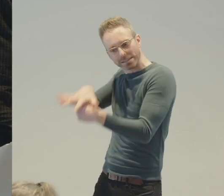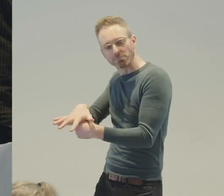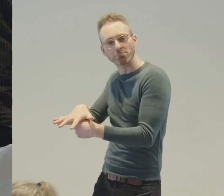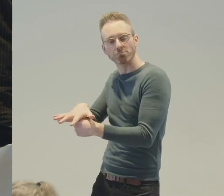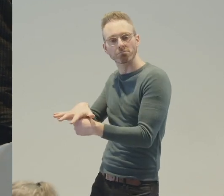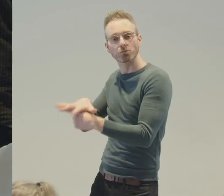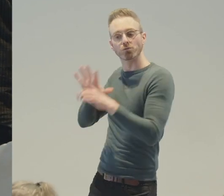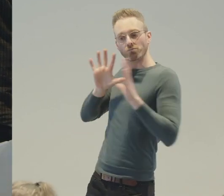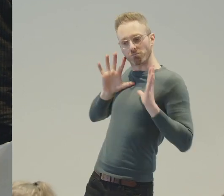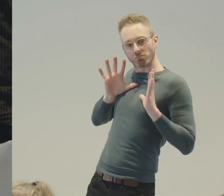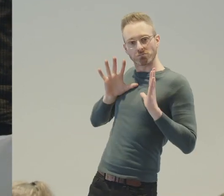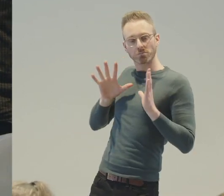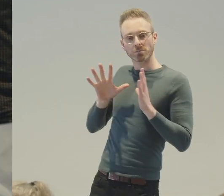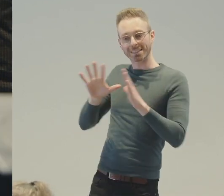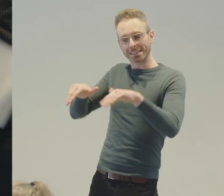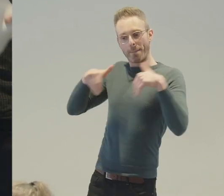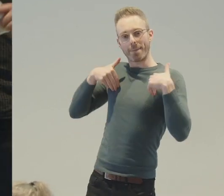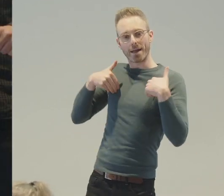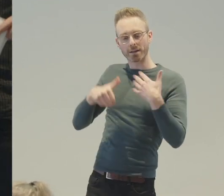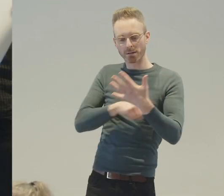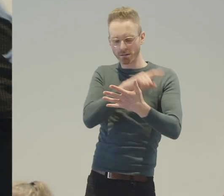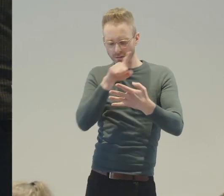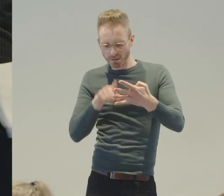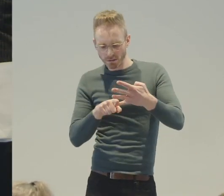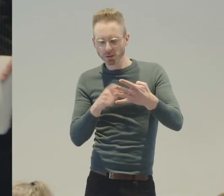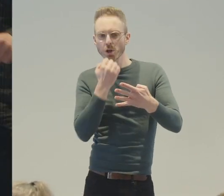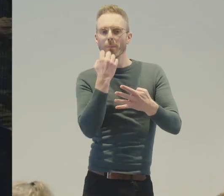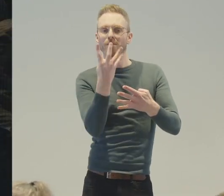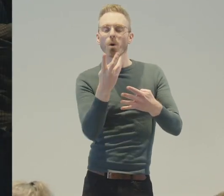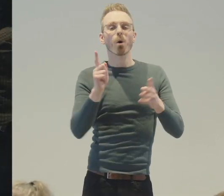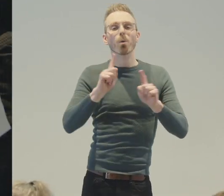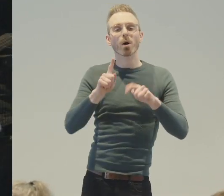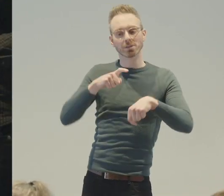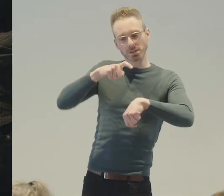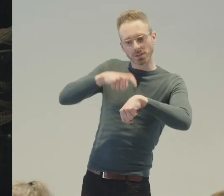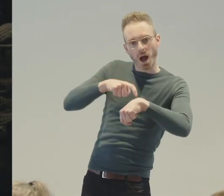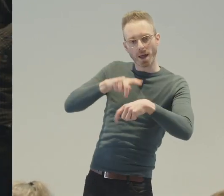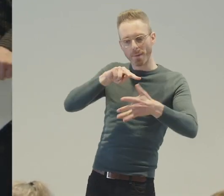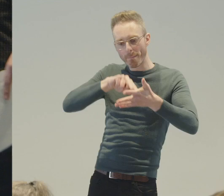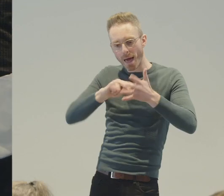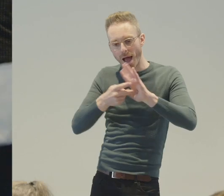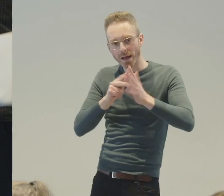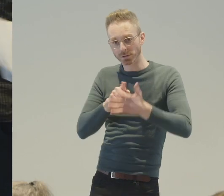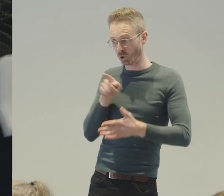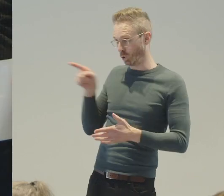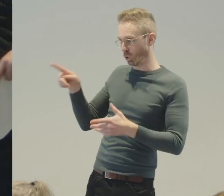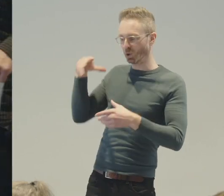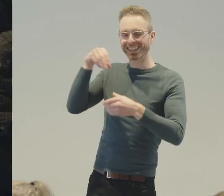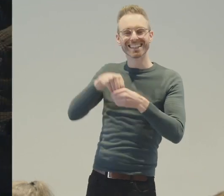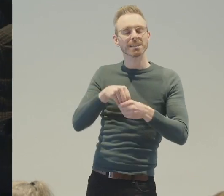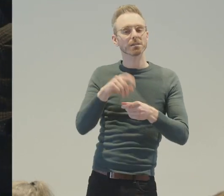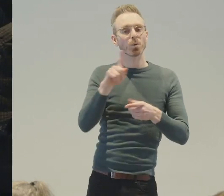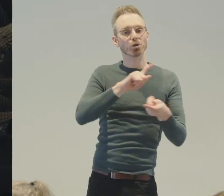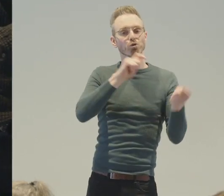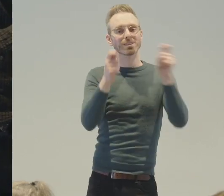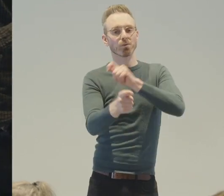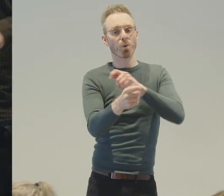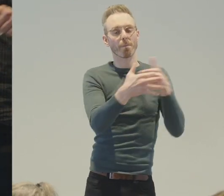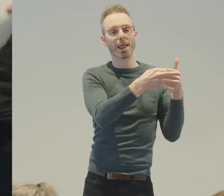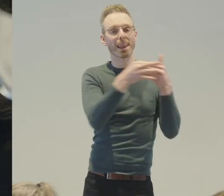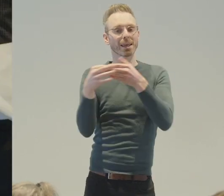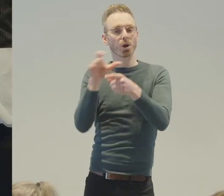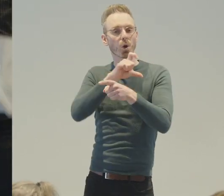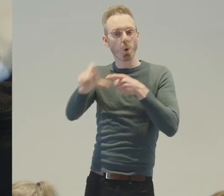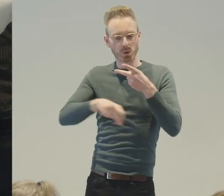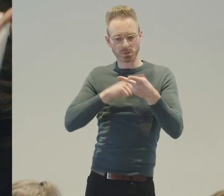one, Paul, is about planning time. So not only you've been co-leading on the Transform Leadership Programme, but you're also a co-deputy chair on the board, and